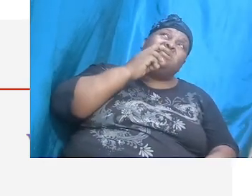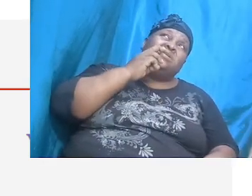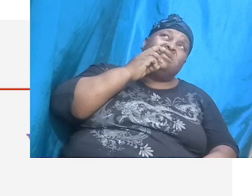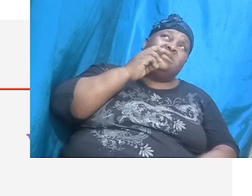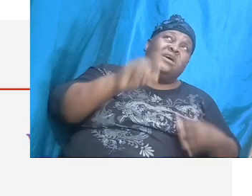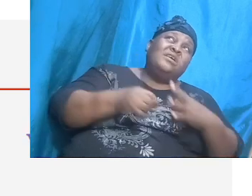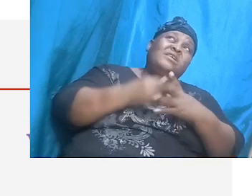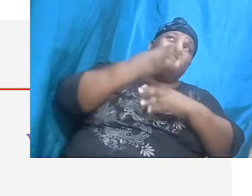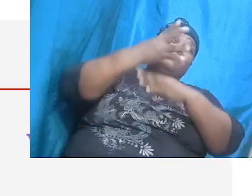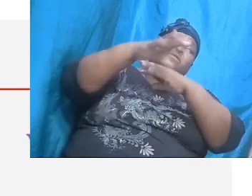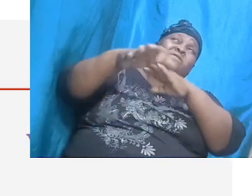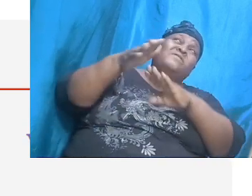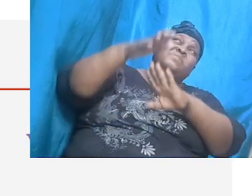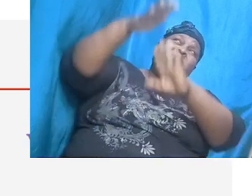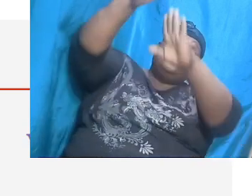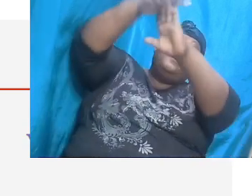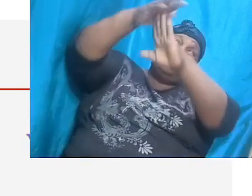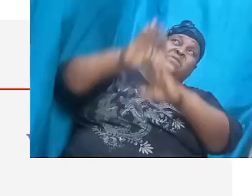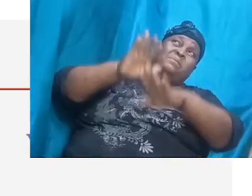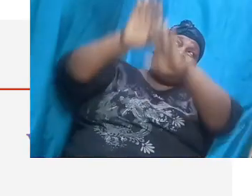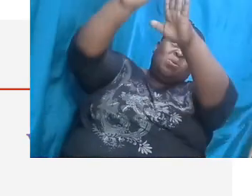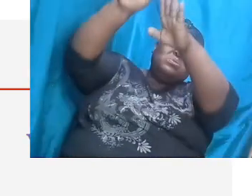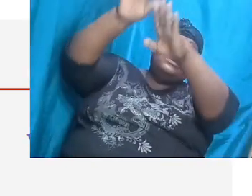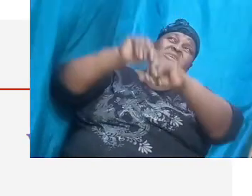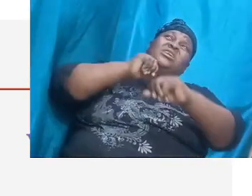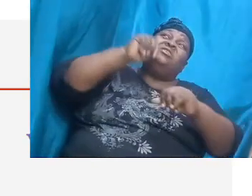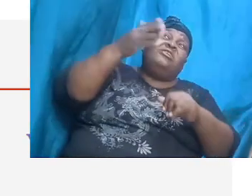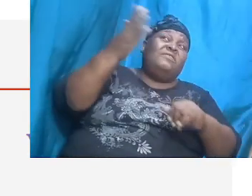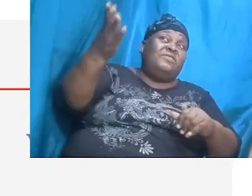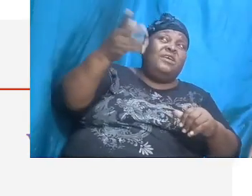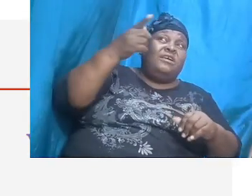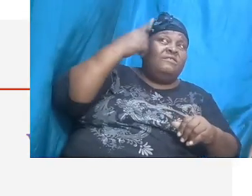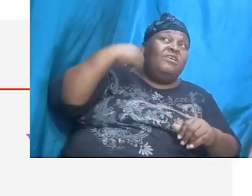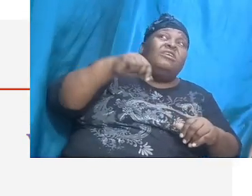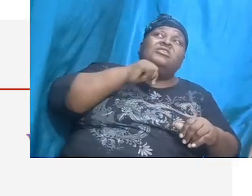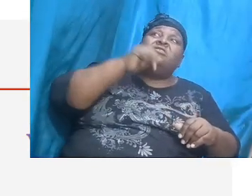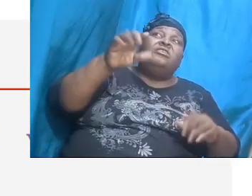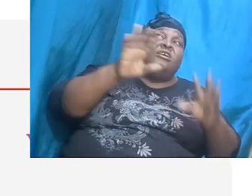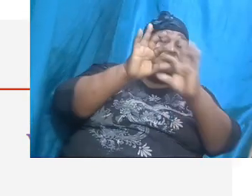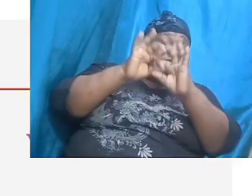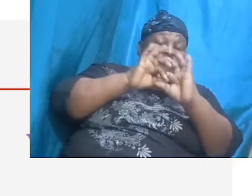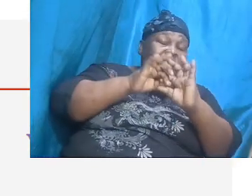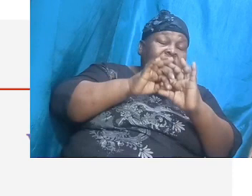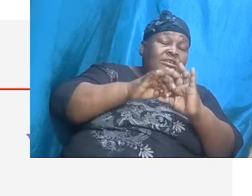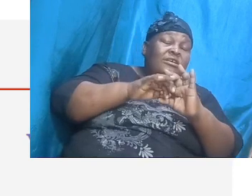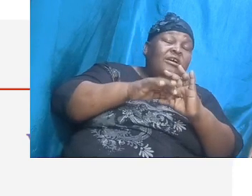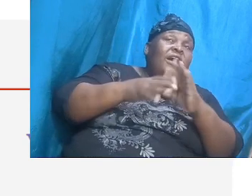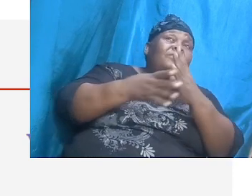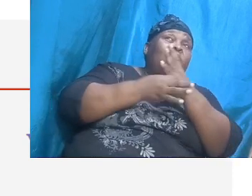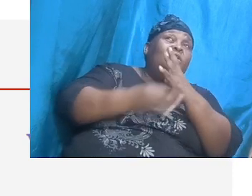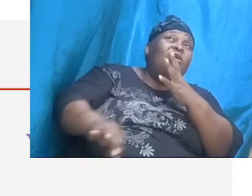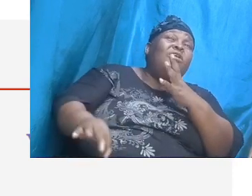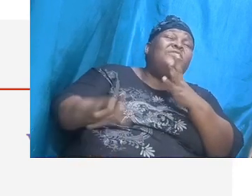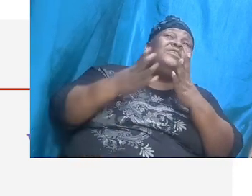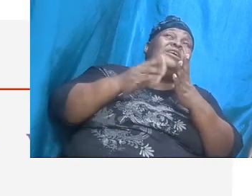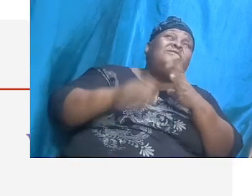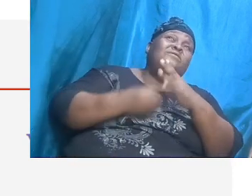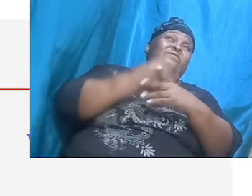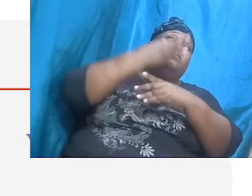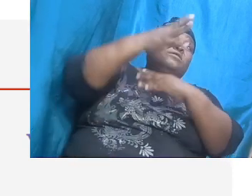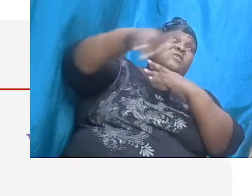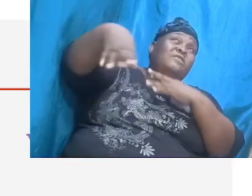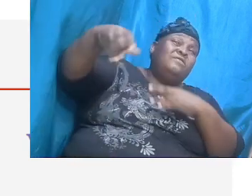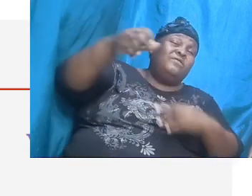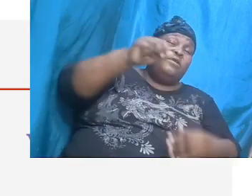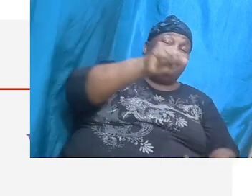bottom, praise God, is not there because we are not refreshed. The oil that should flow from Aaron's head down to his feet is missing